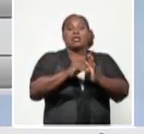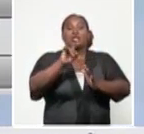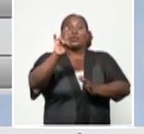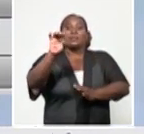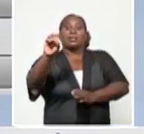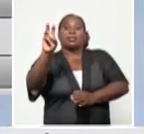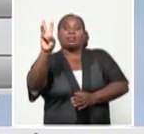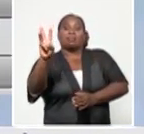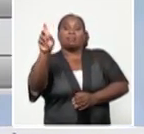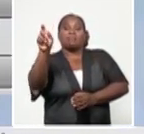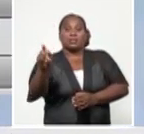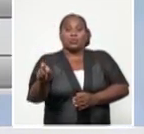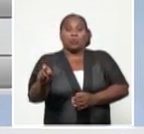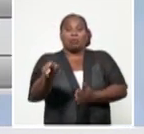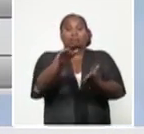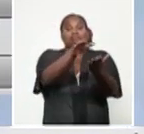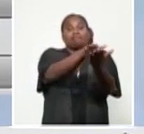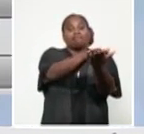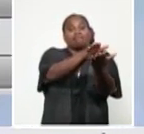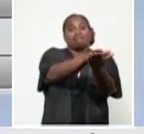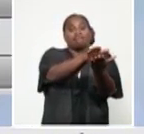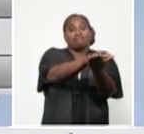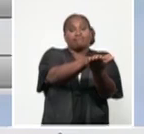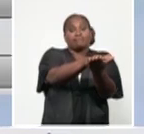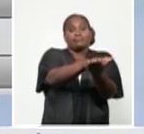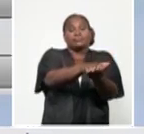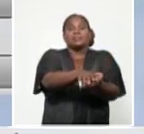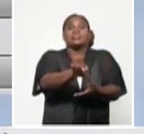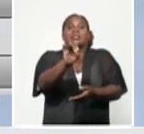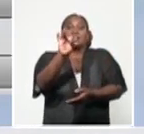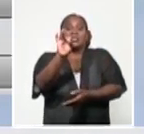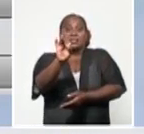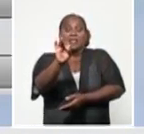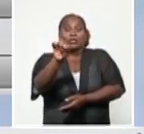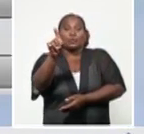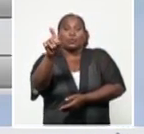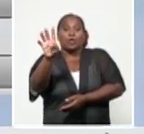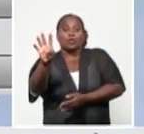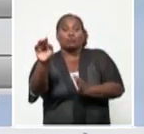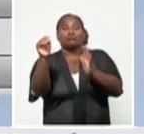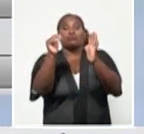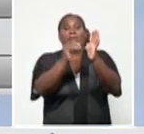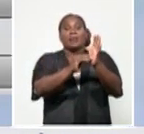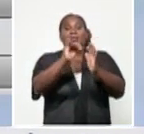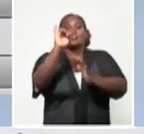6,903 to be exact, for a total of